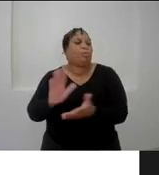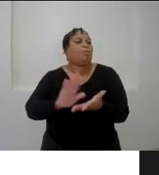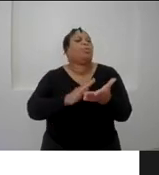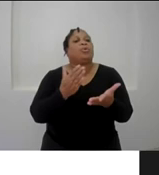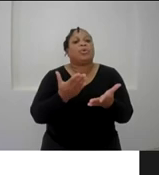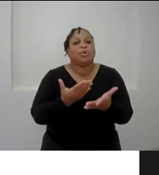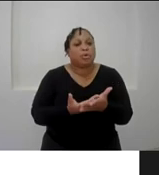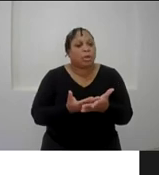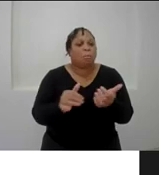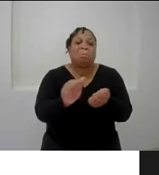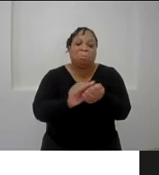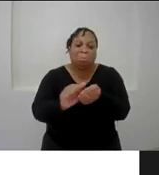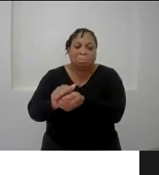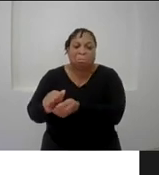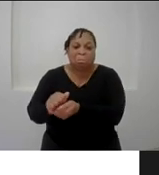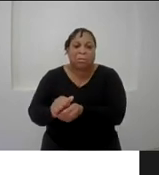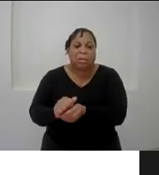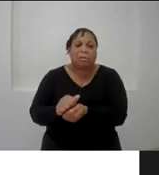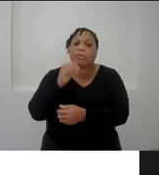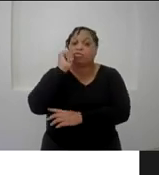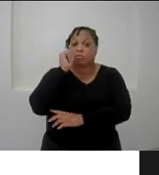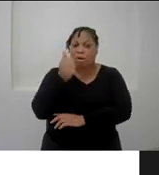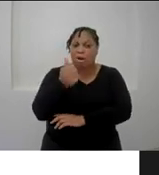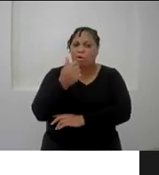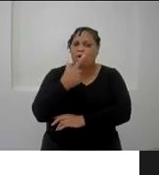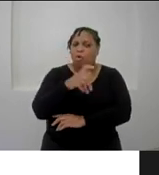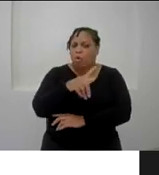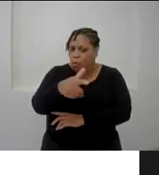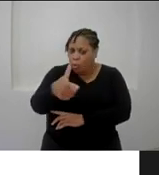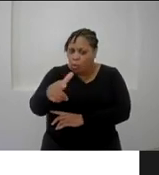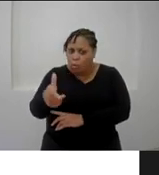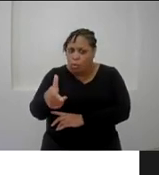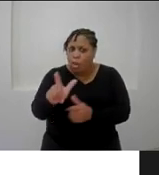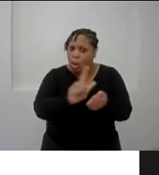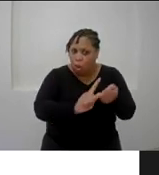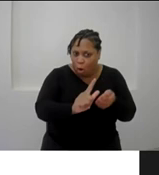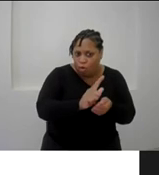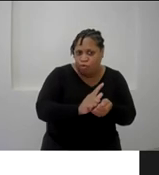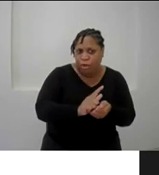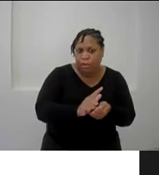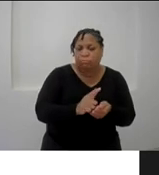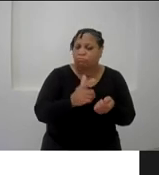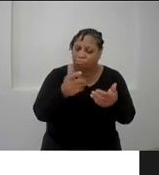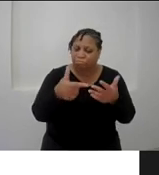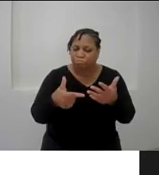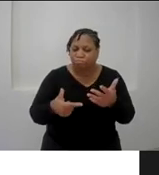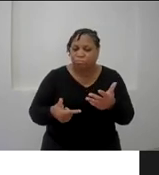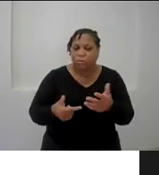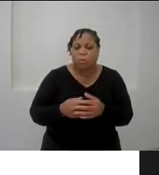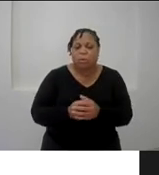or the washing up. Tomorrow, whose turn is it perhaps to be doing the laundry and so on.